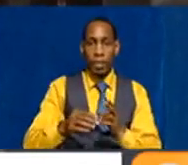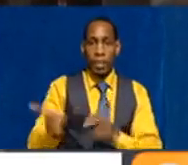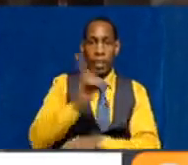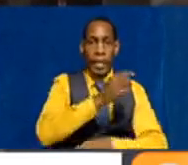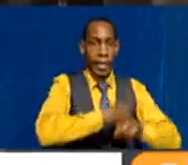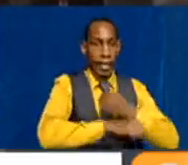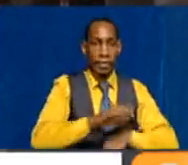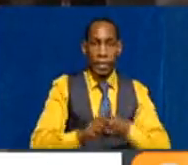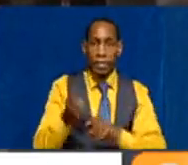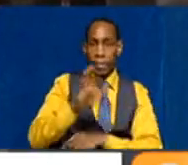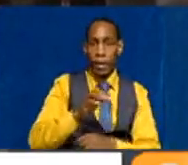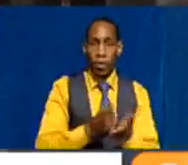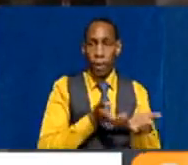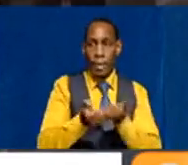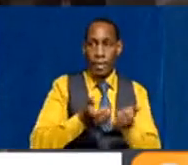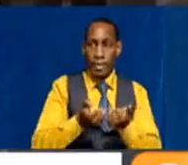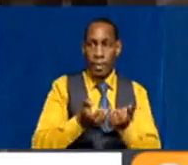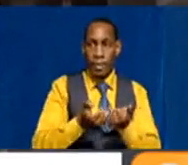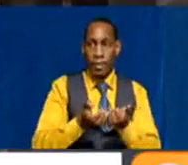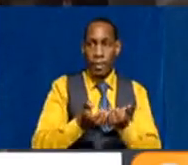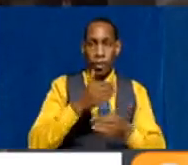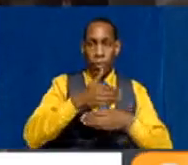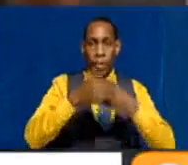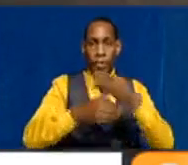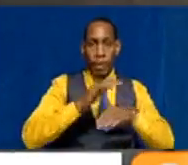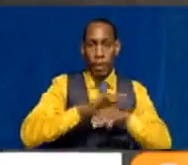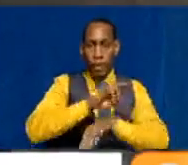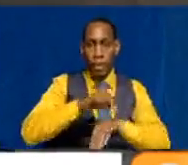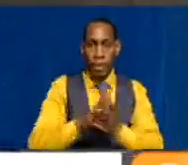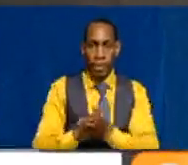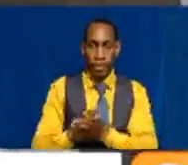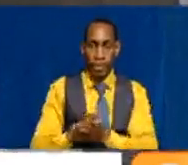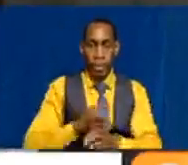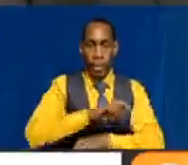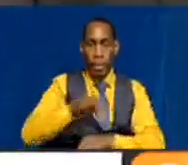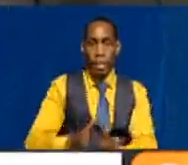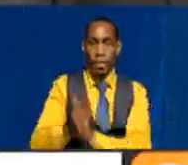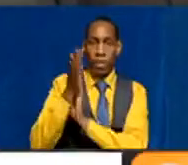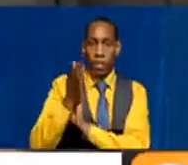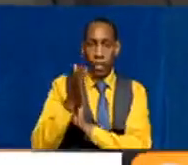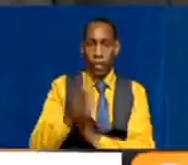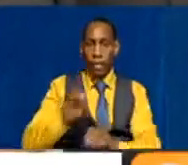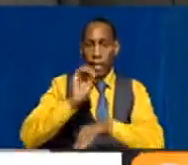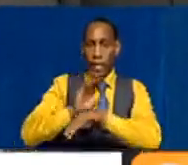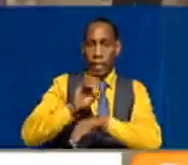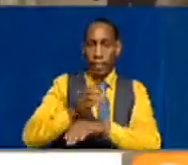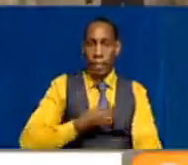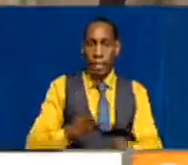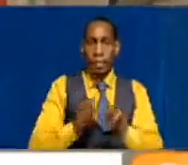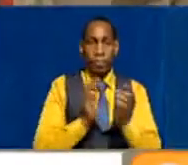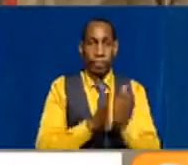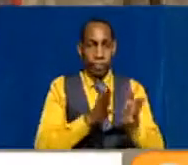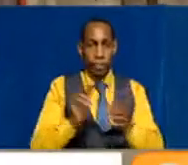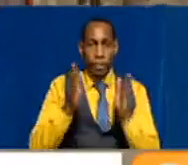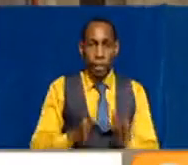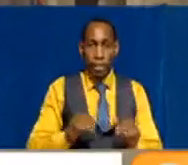and get back to the business of building our great nation. The Natl Security Advisory Council has further commended